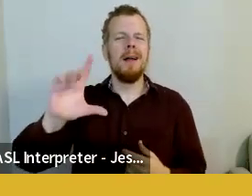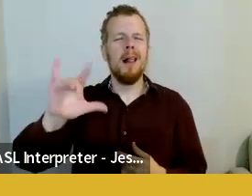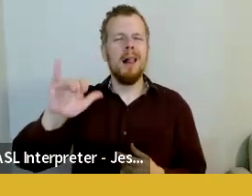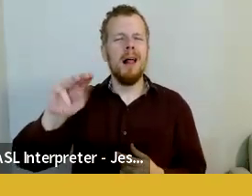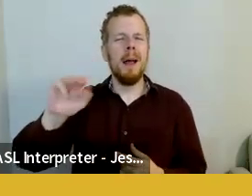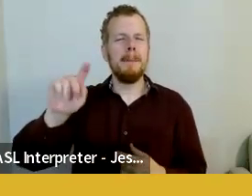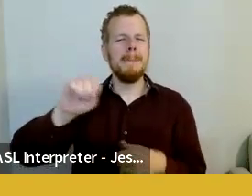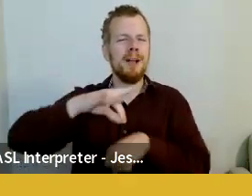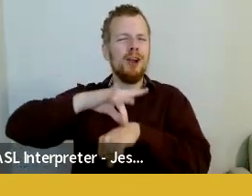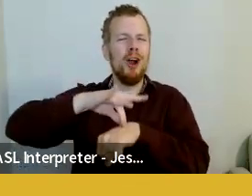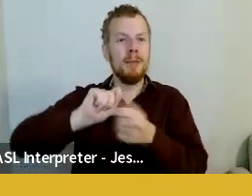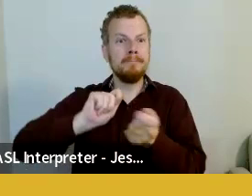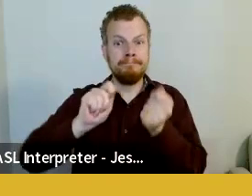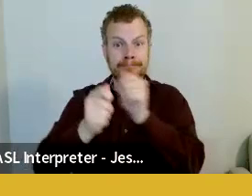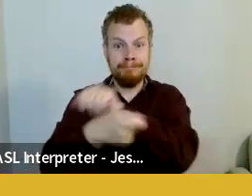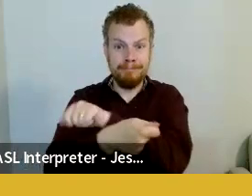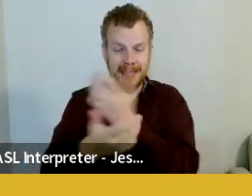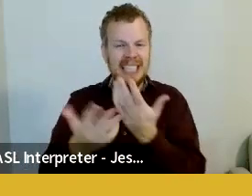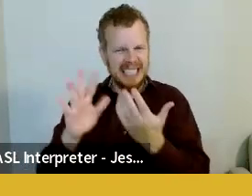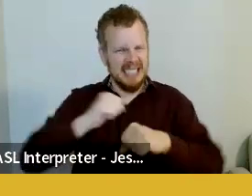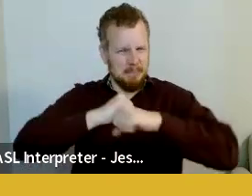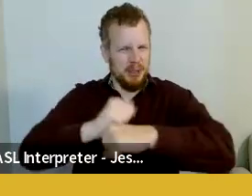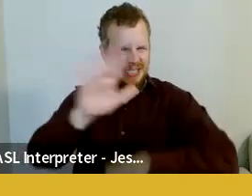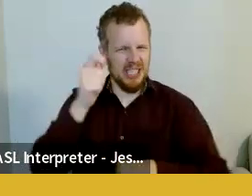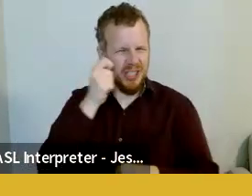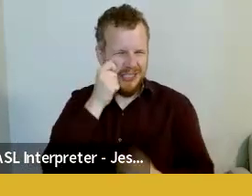so now than ever. Wear a hat,